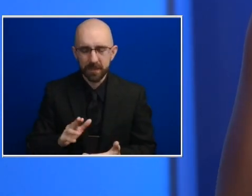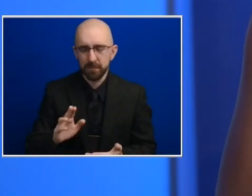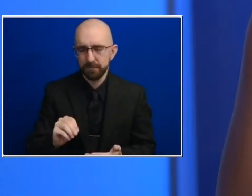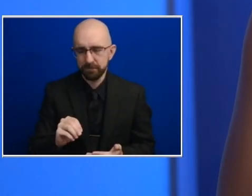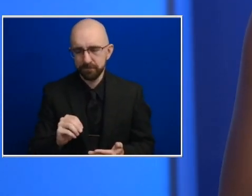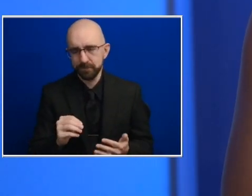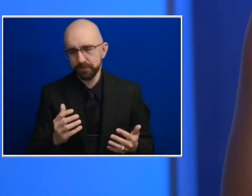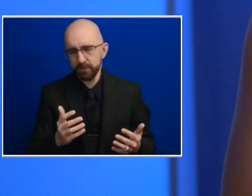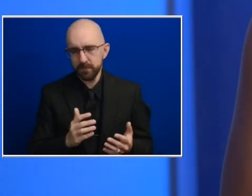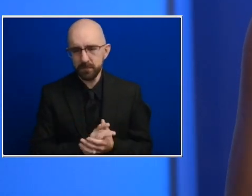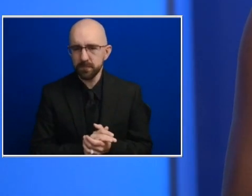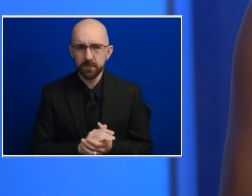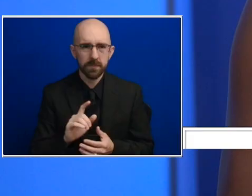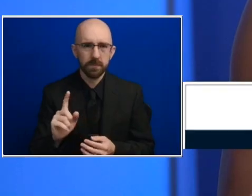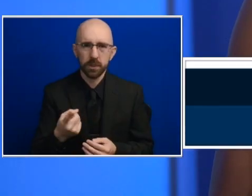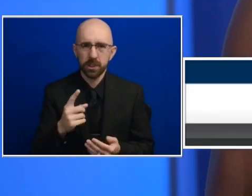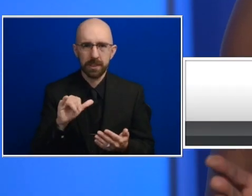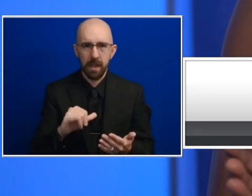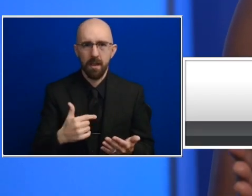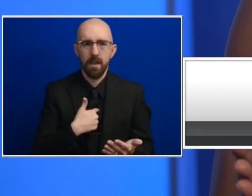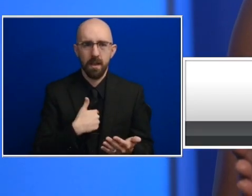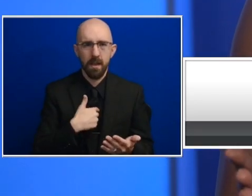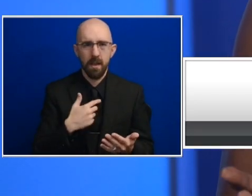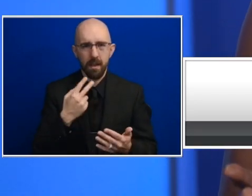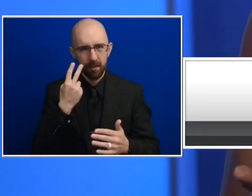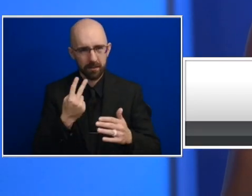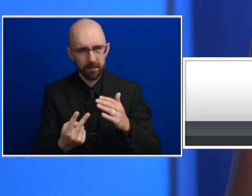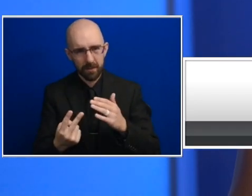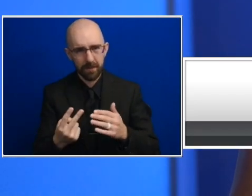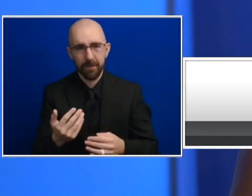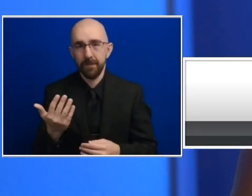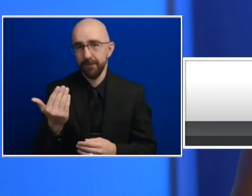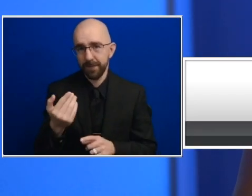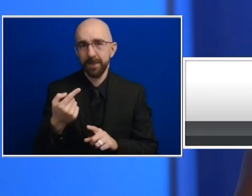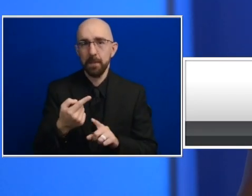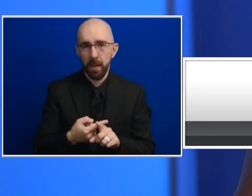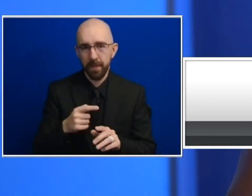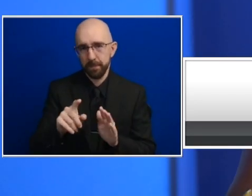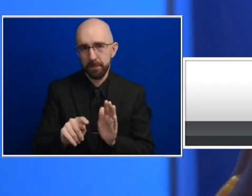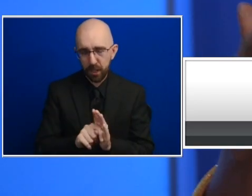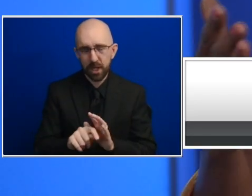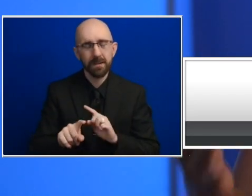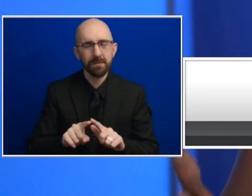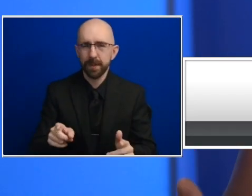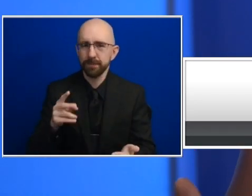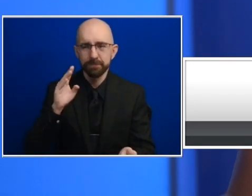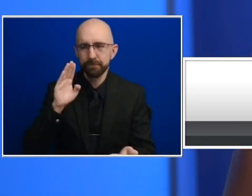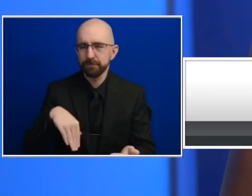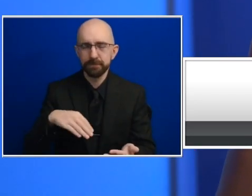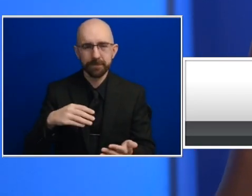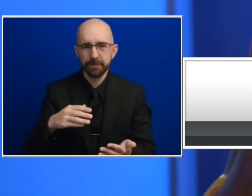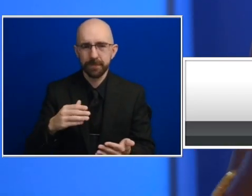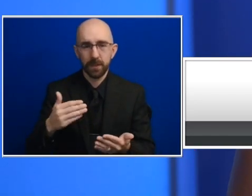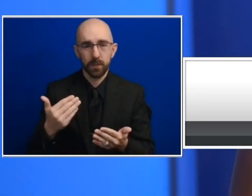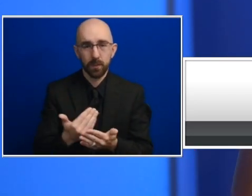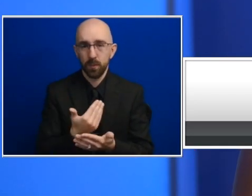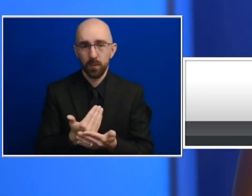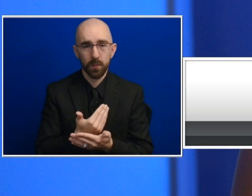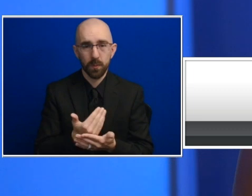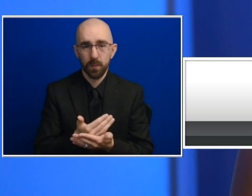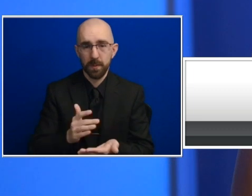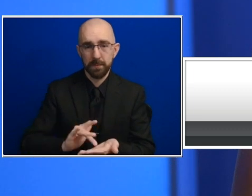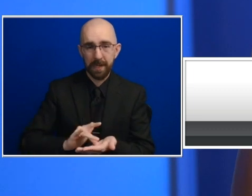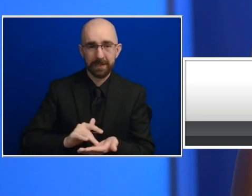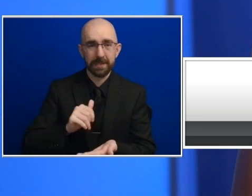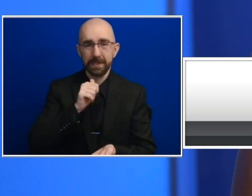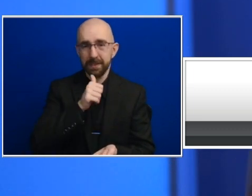It's just that I anticipated a 15-month period, but you know, such new medicine is not sure,